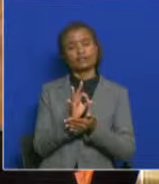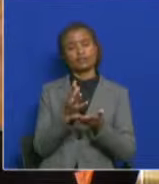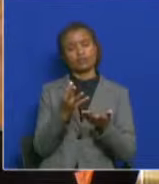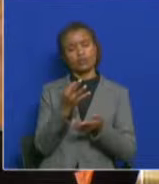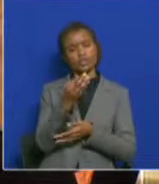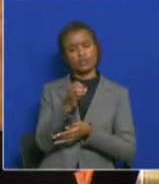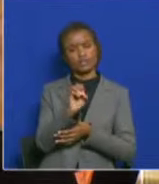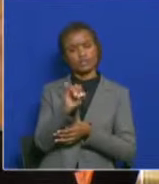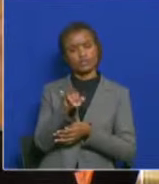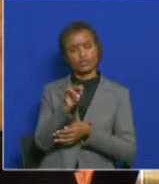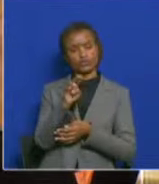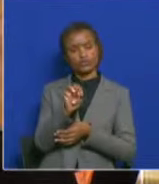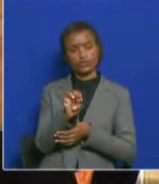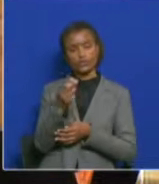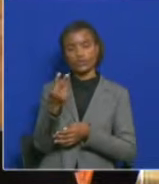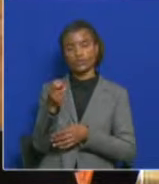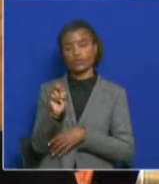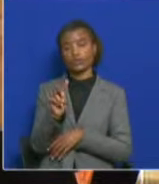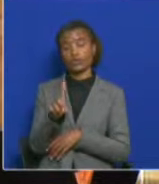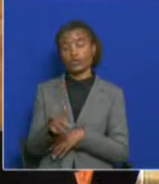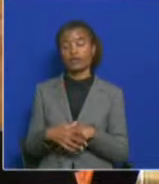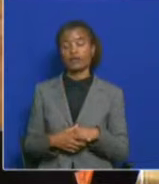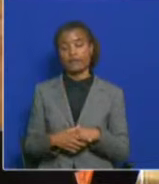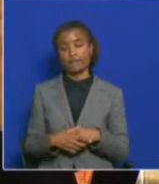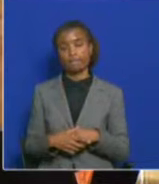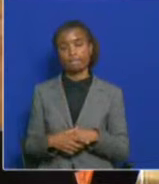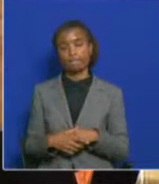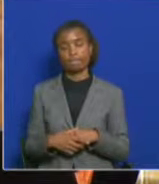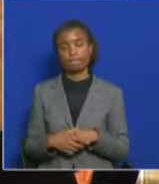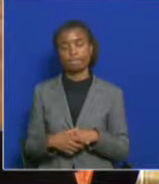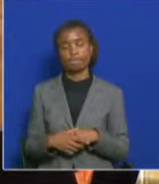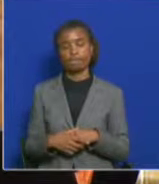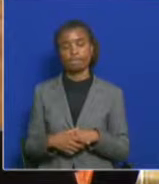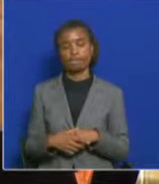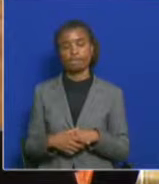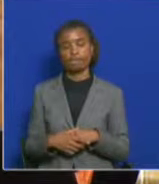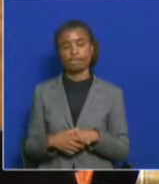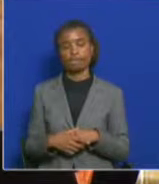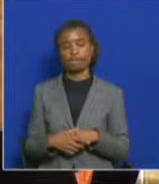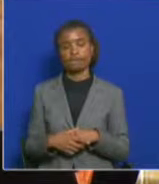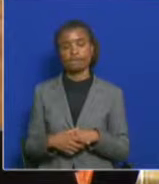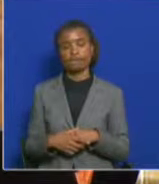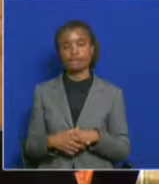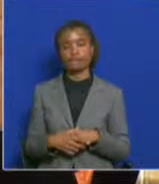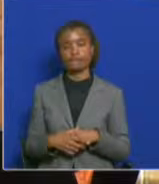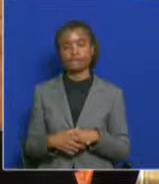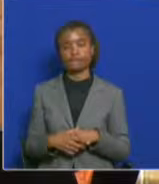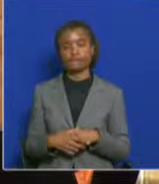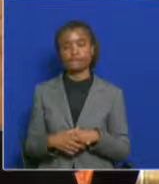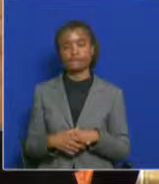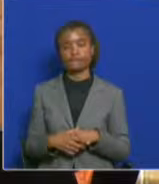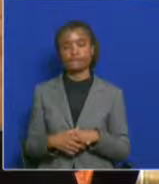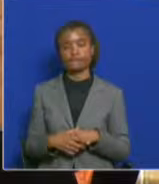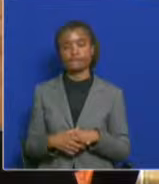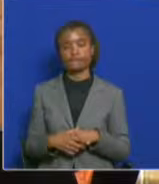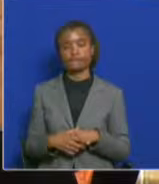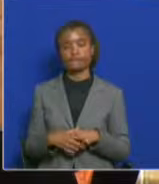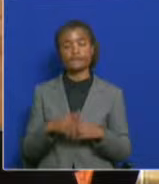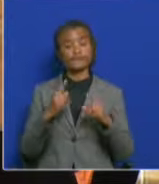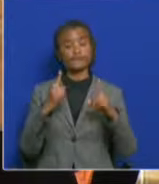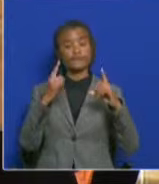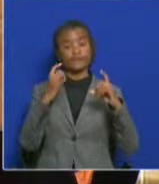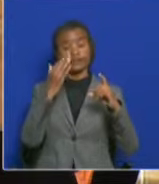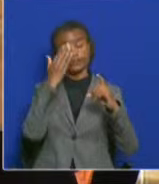And it is a screen on 30